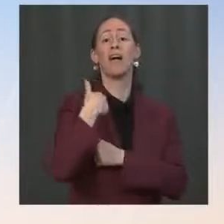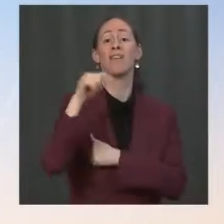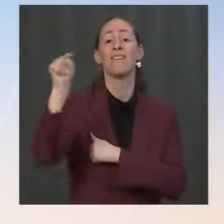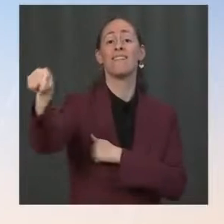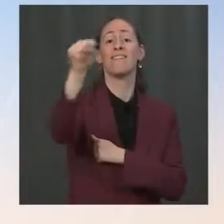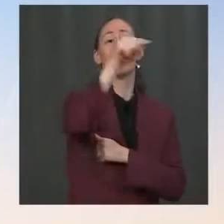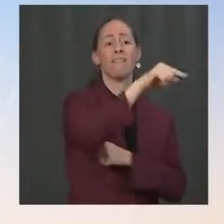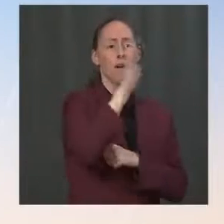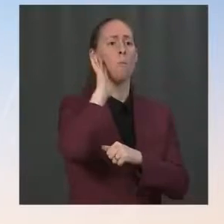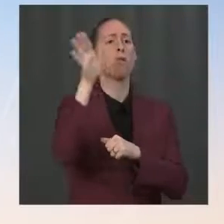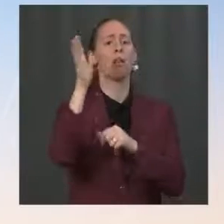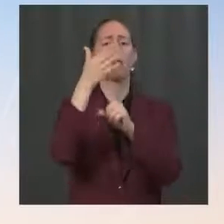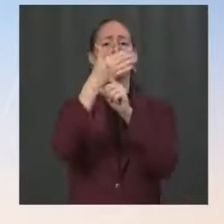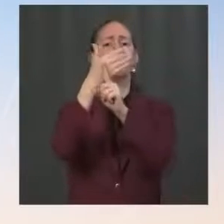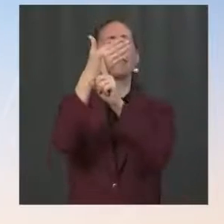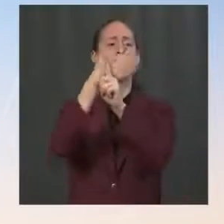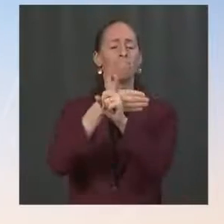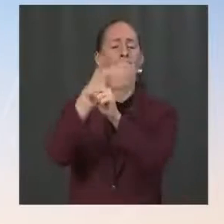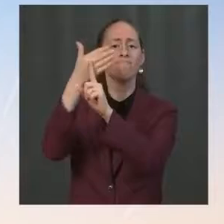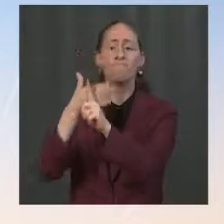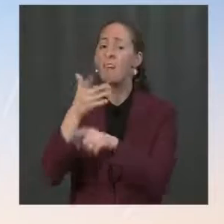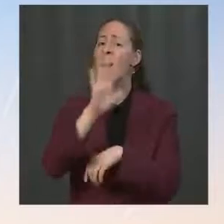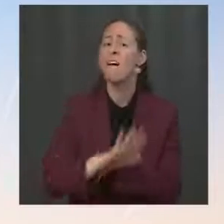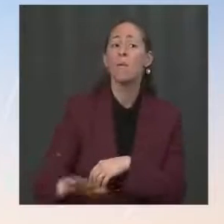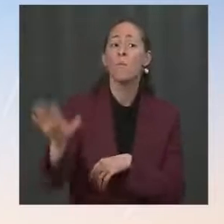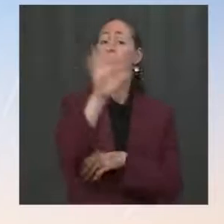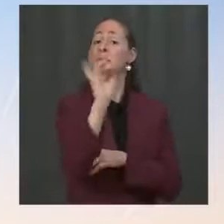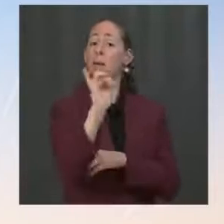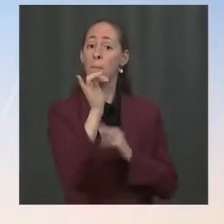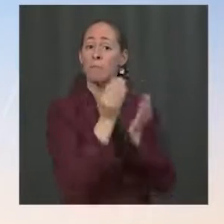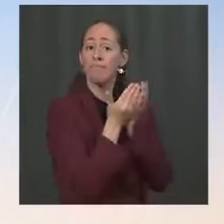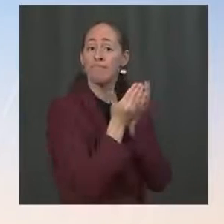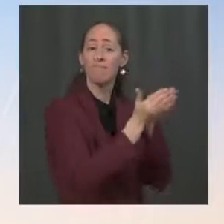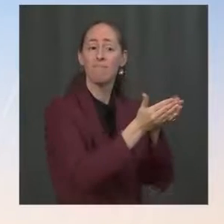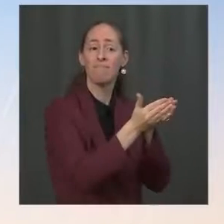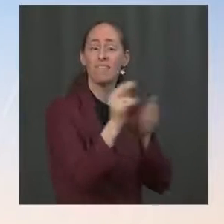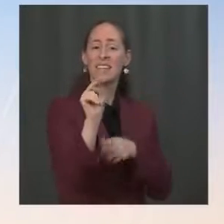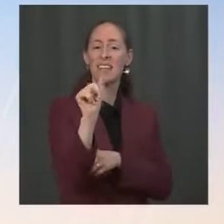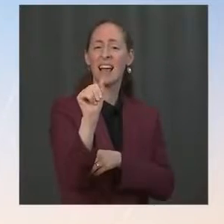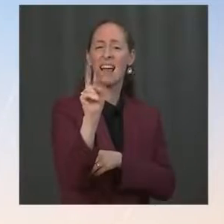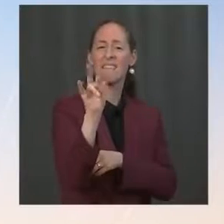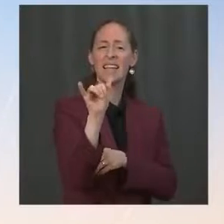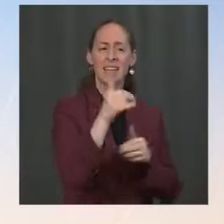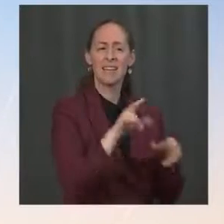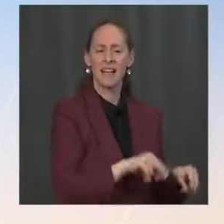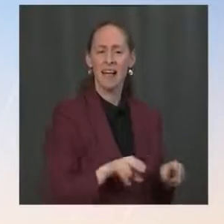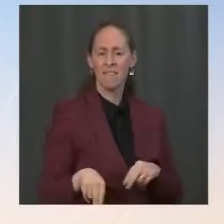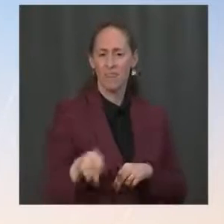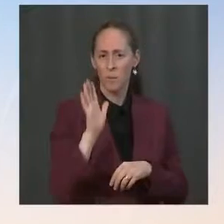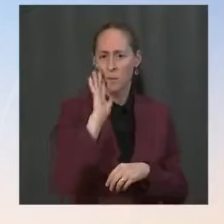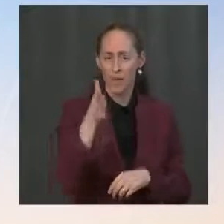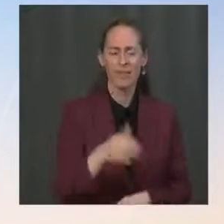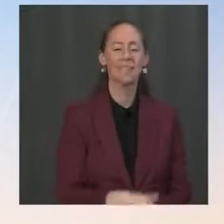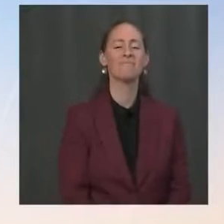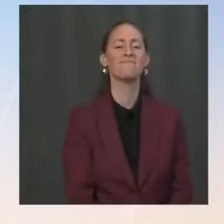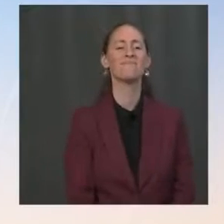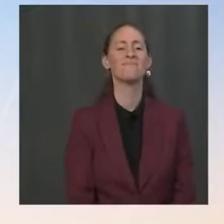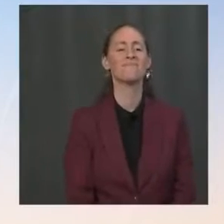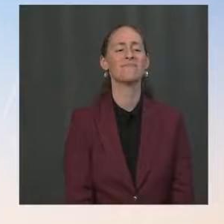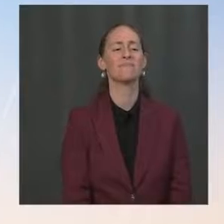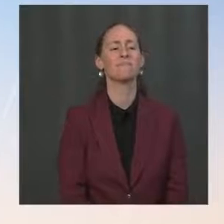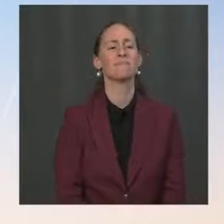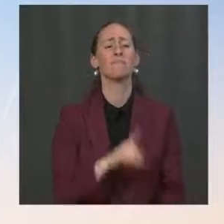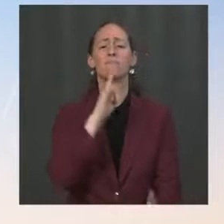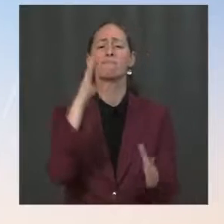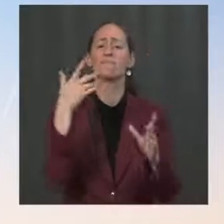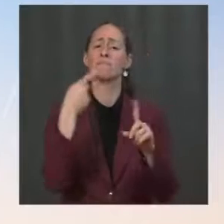Columbia and throughout the United States and its territories, and possessions until sunset on August 30th, 2021, in honor of the victims of